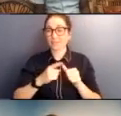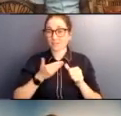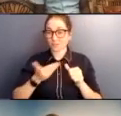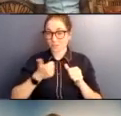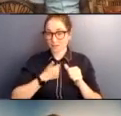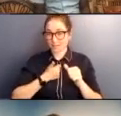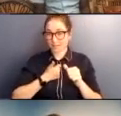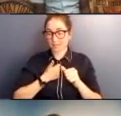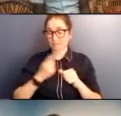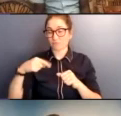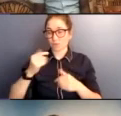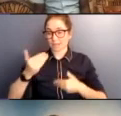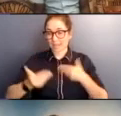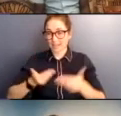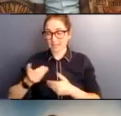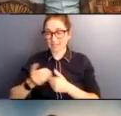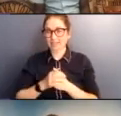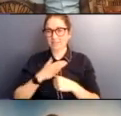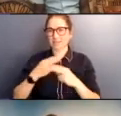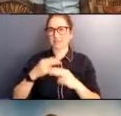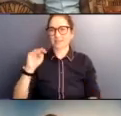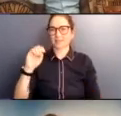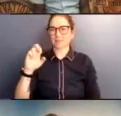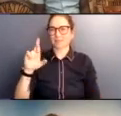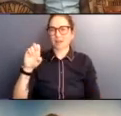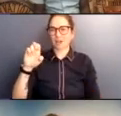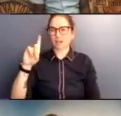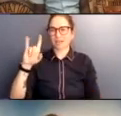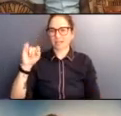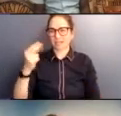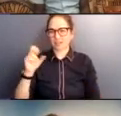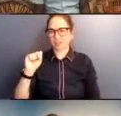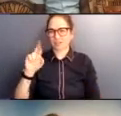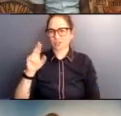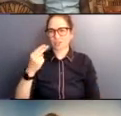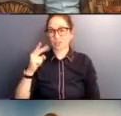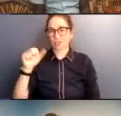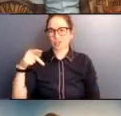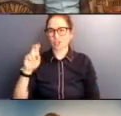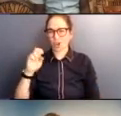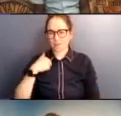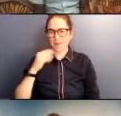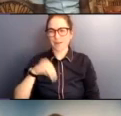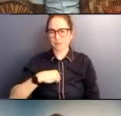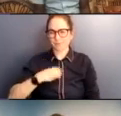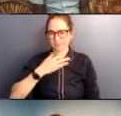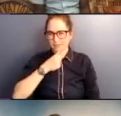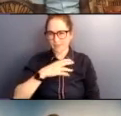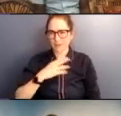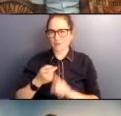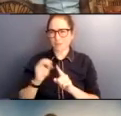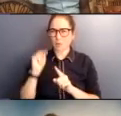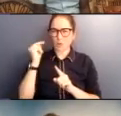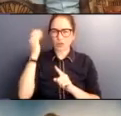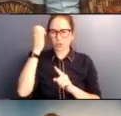myself to our guest this evening. My name is Meredith Sharpe, and I am a Caucasian female of Northern European descent. I'm wearing a